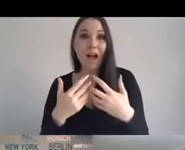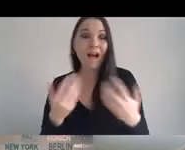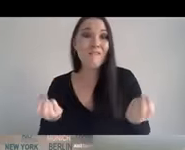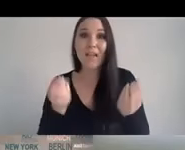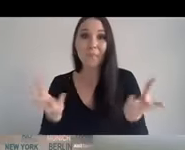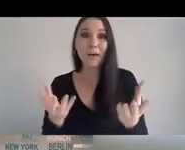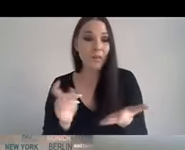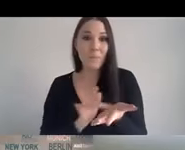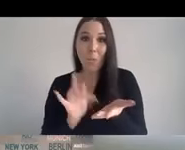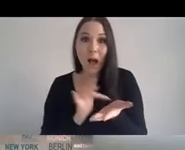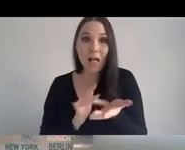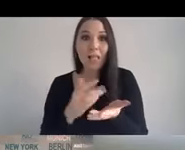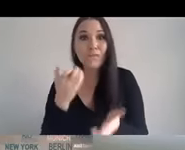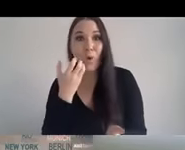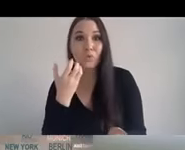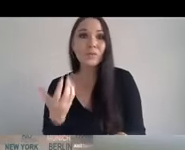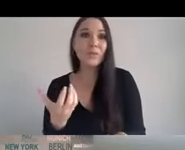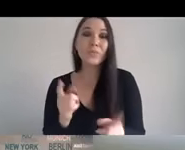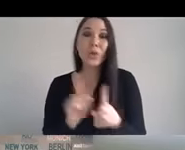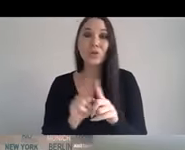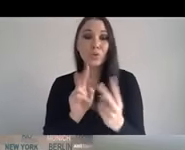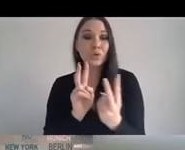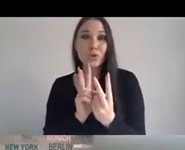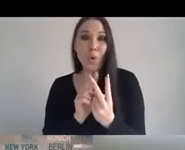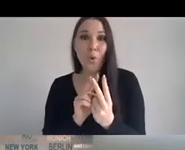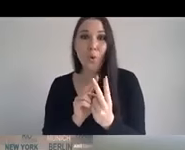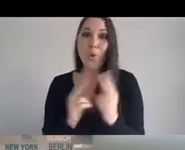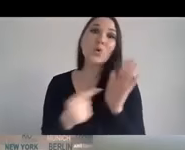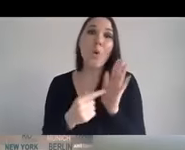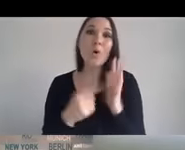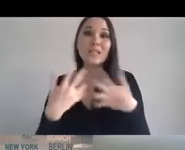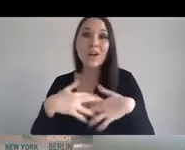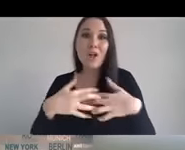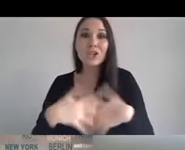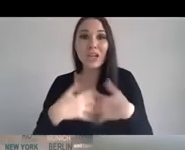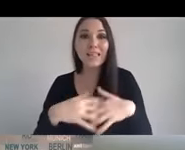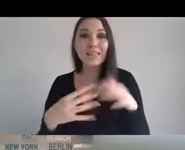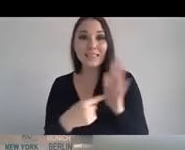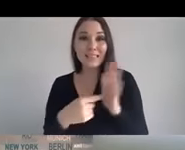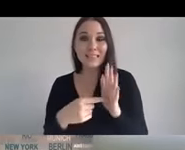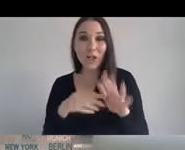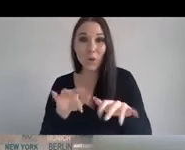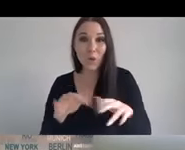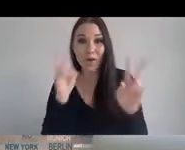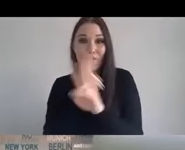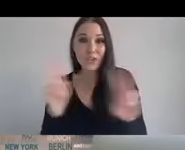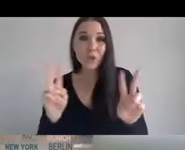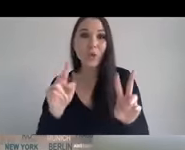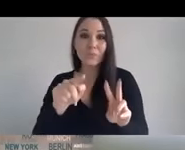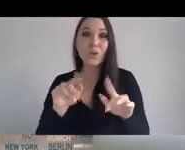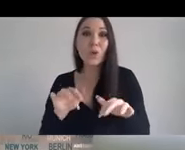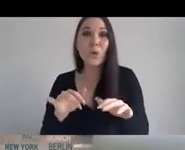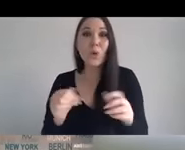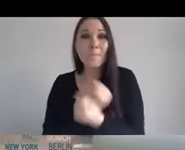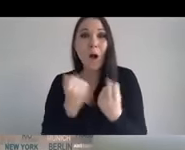as mobile phones. And that comes down to 2 core technologies that are at the core of computer vision, being computing power and